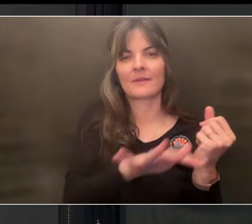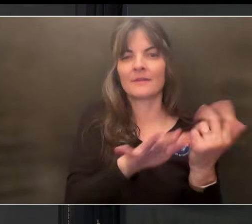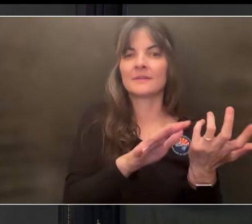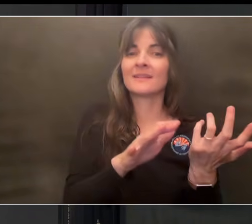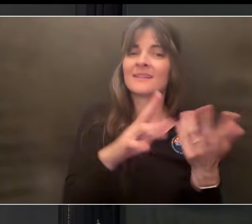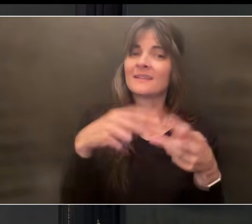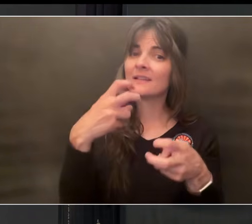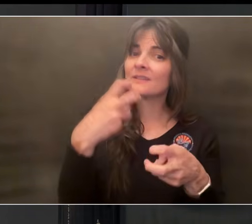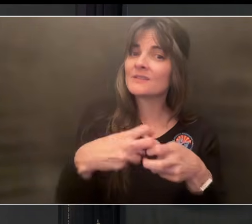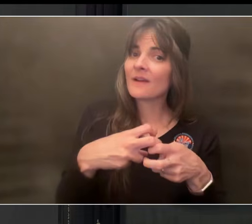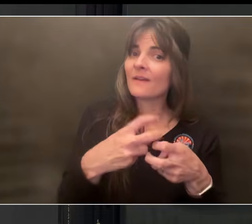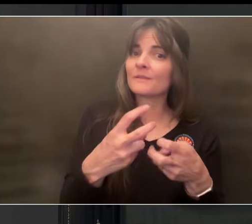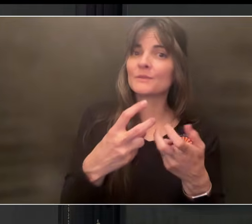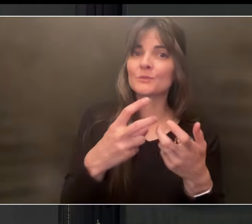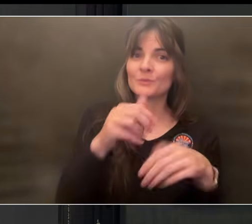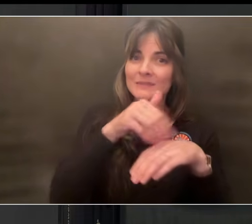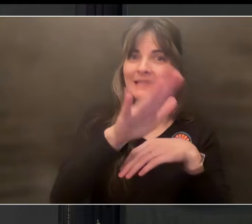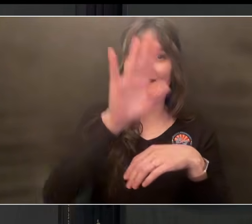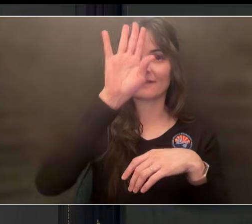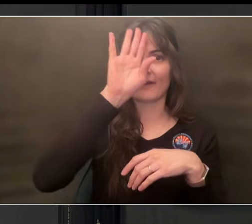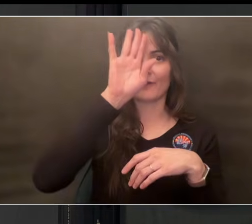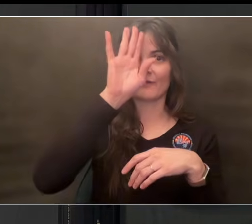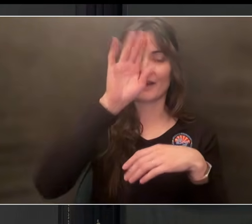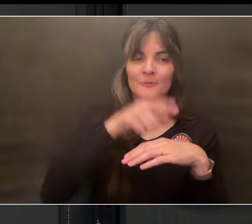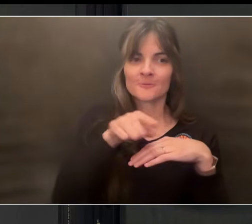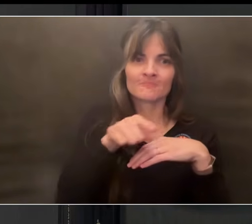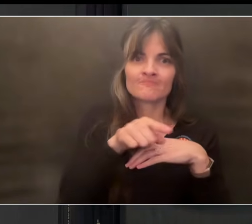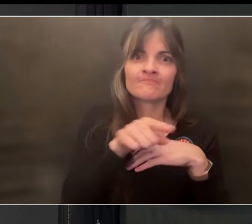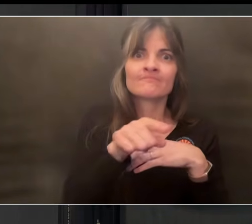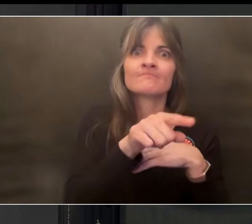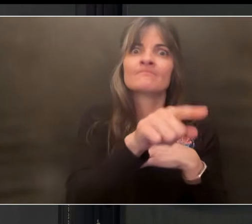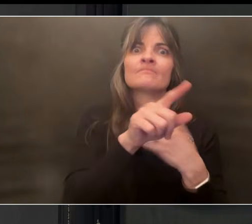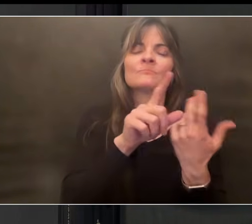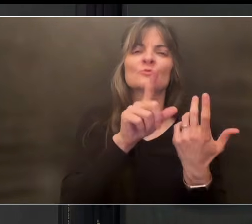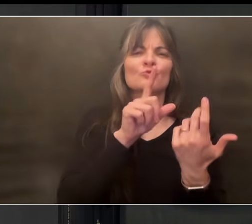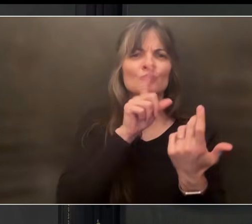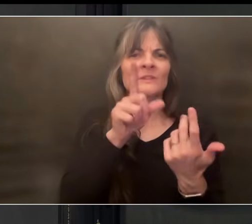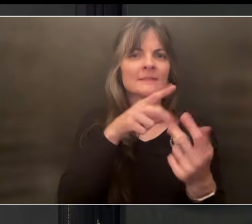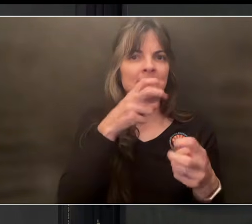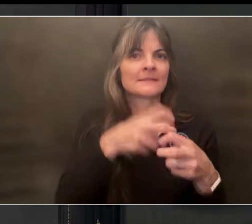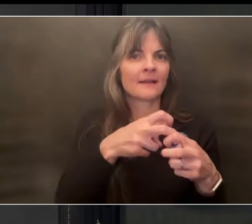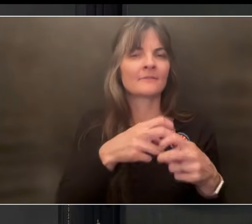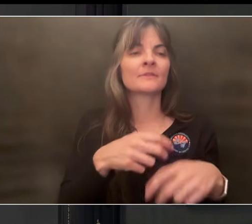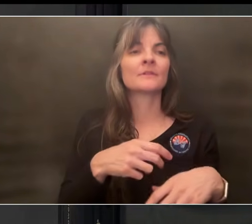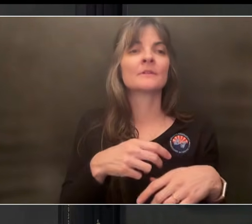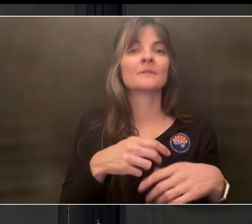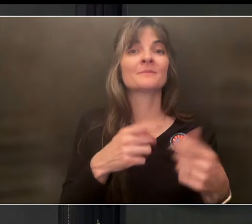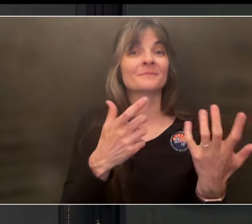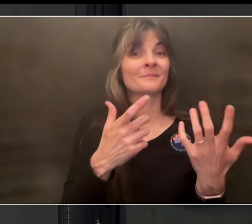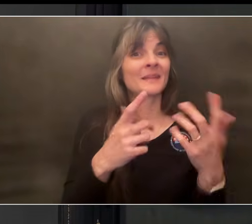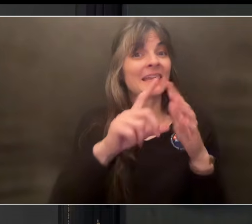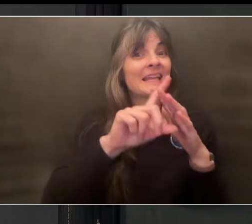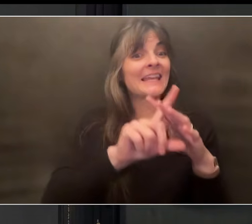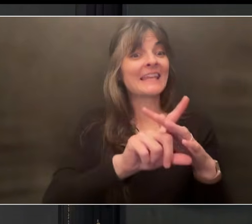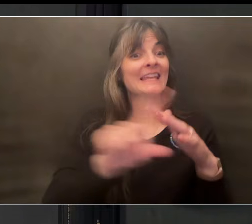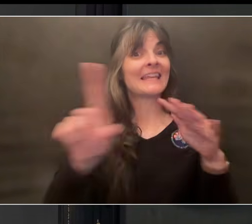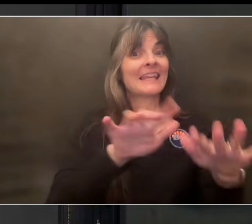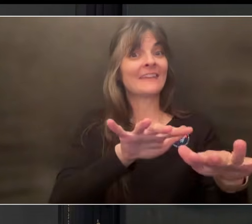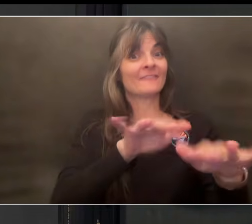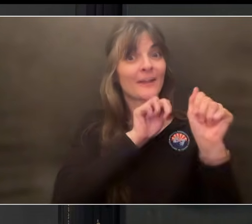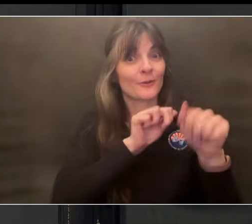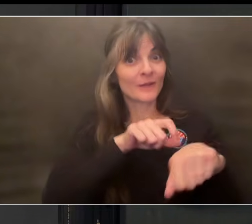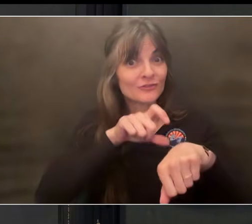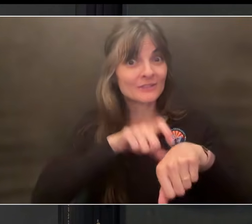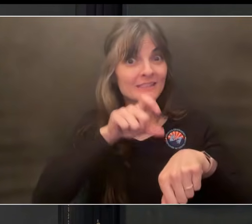of ground to get firefighters in on the ground themselves. We're looking at evacuation times of a